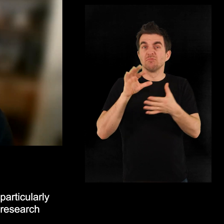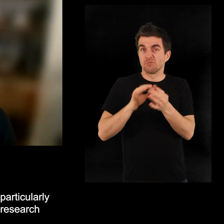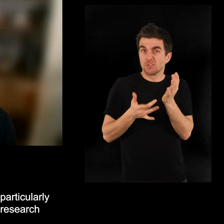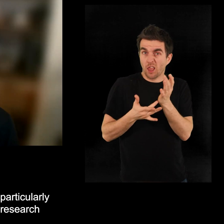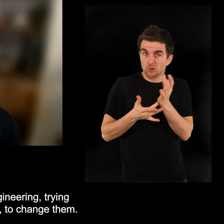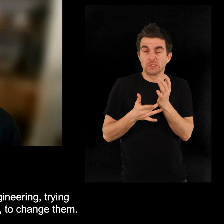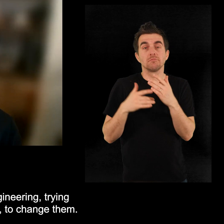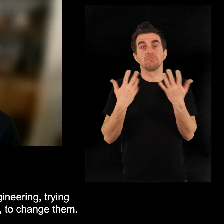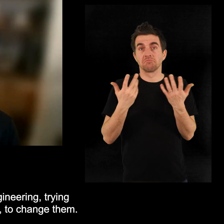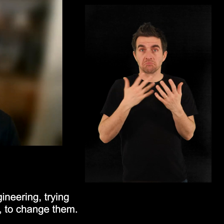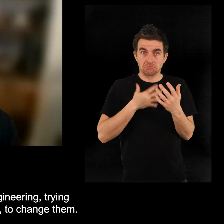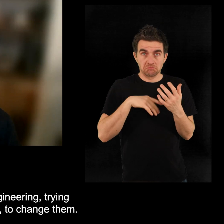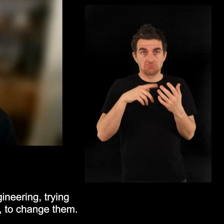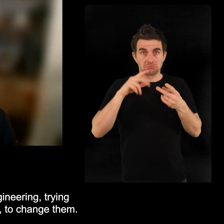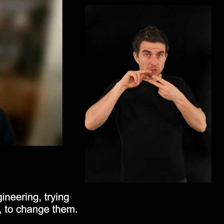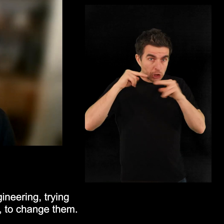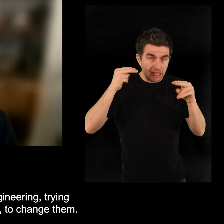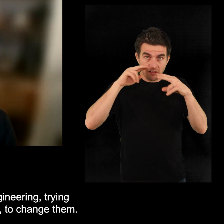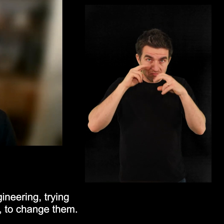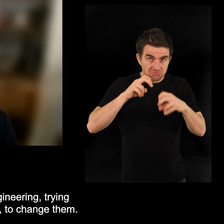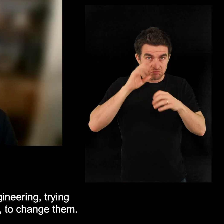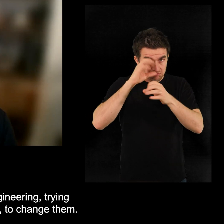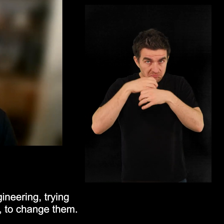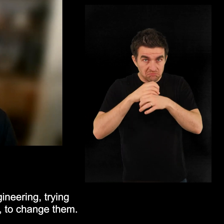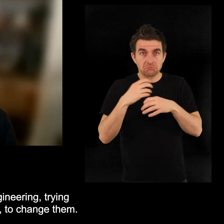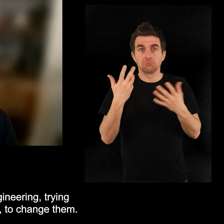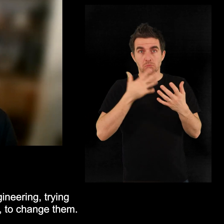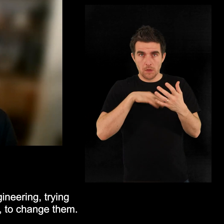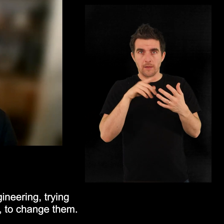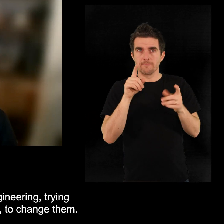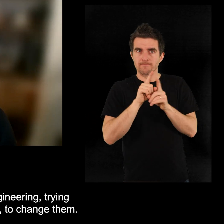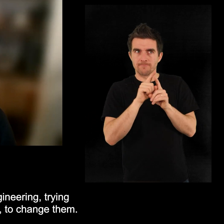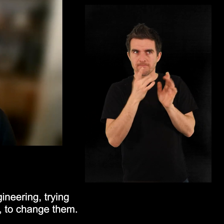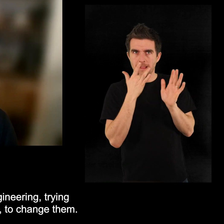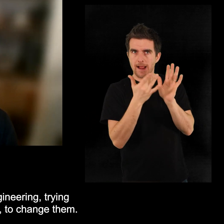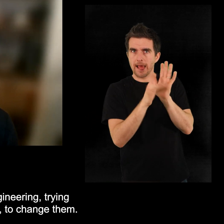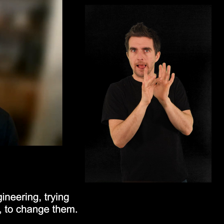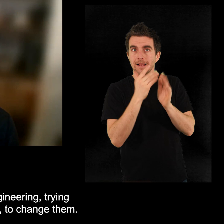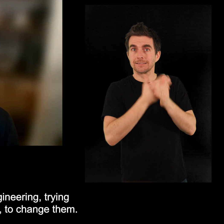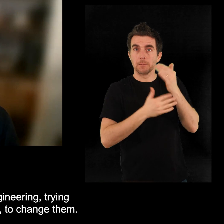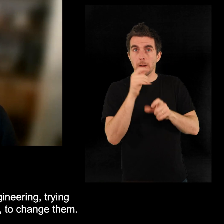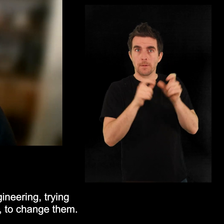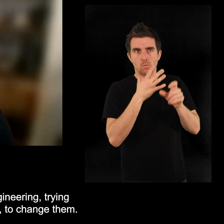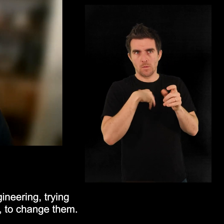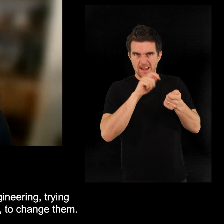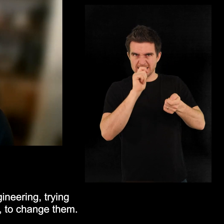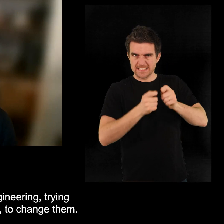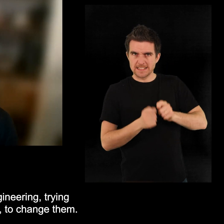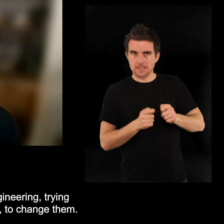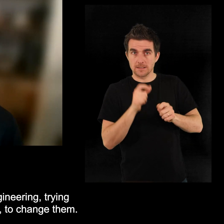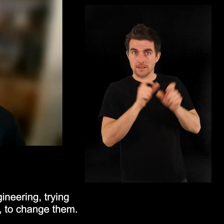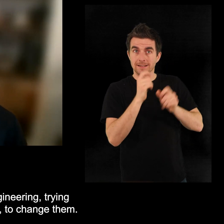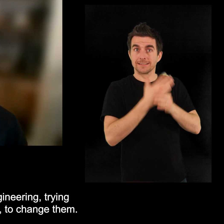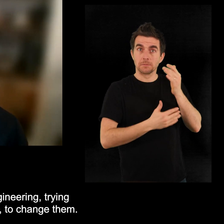to research, and for instance, genetic engineering, trying to eradicate disabled people, to